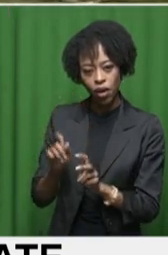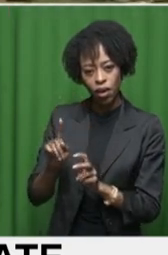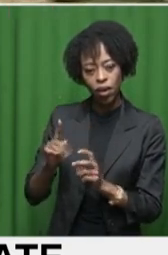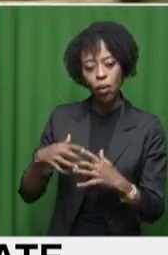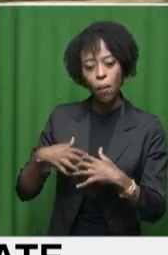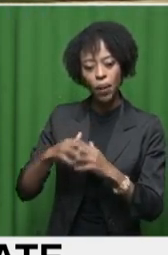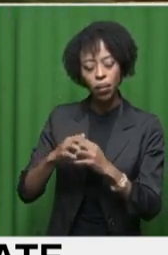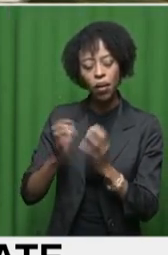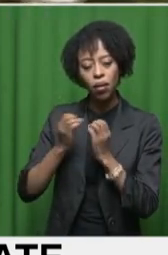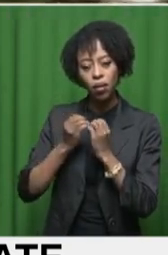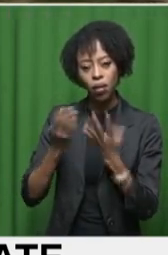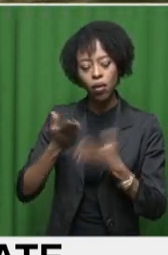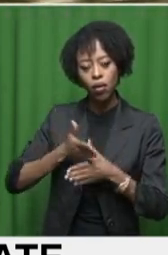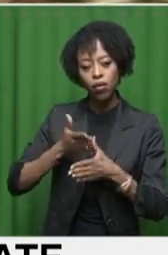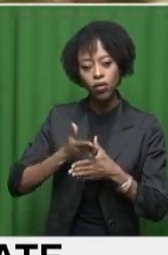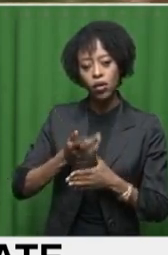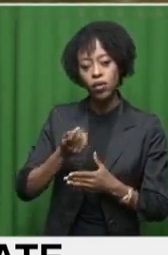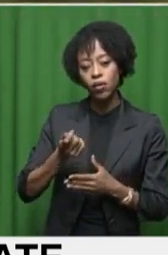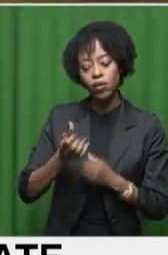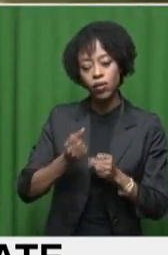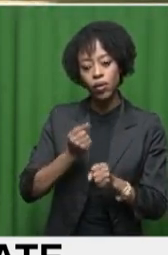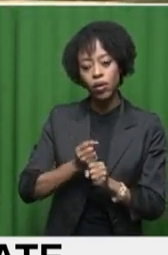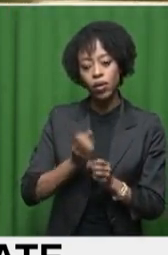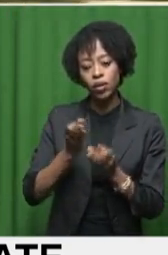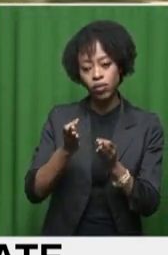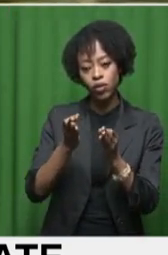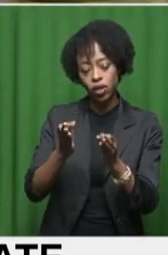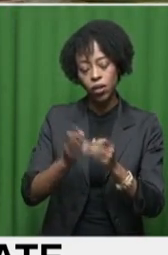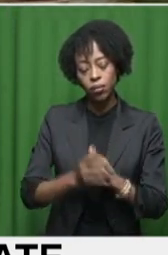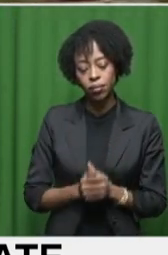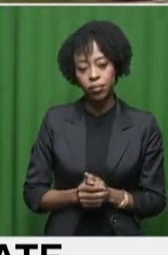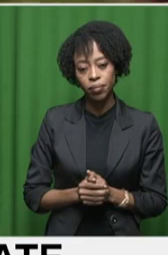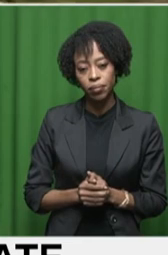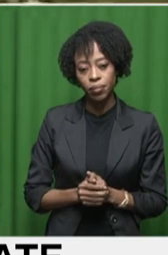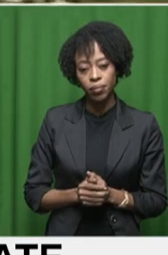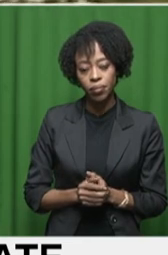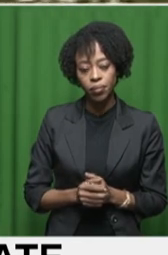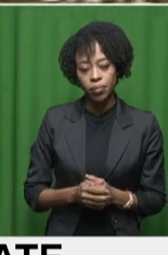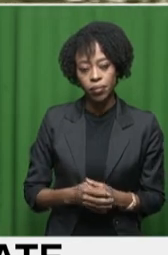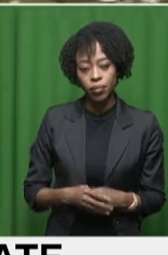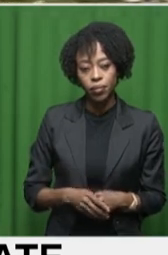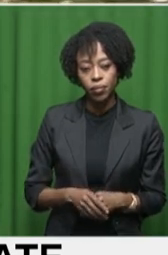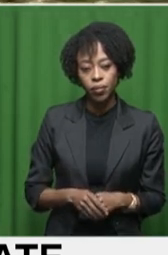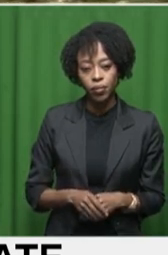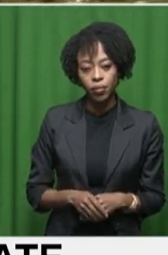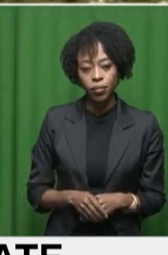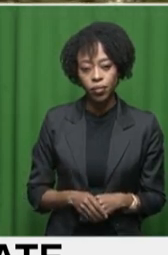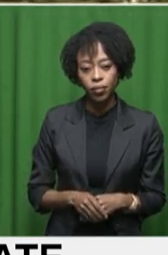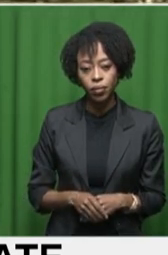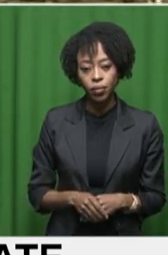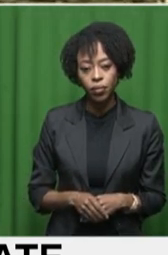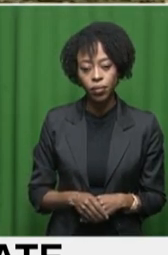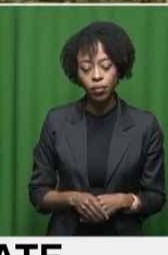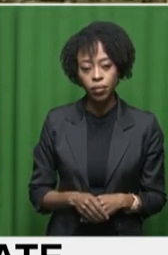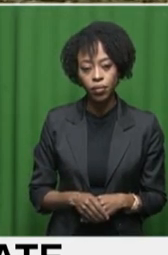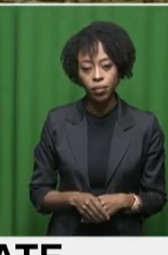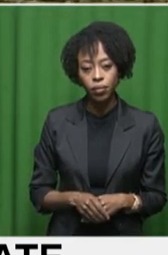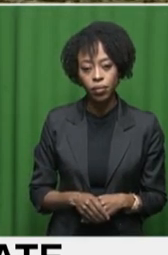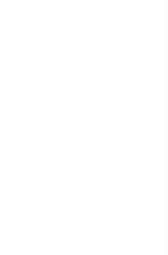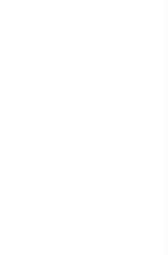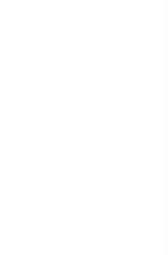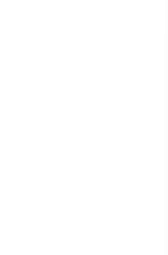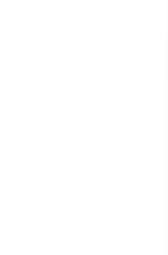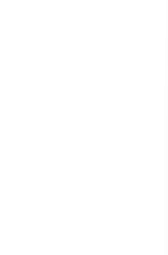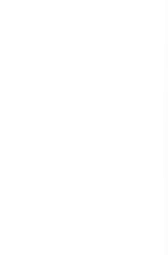create thousands of jobs in the next few years. Ulrich Hendricks, SABC News, Calvinia, Northern Cape.